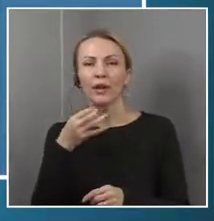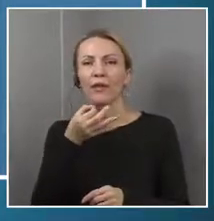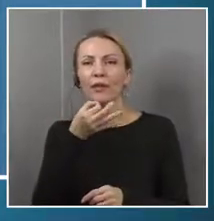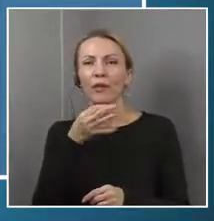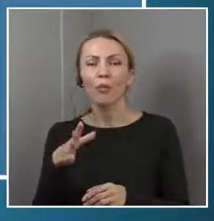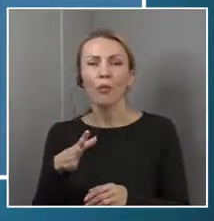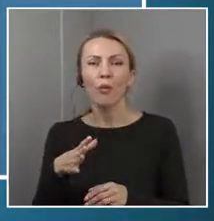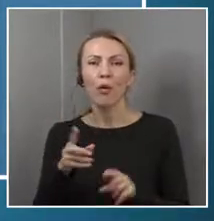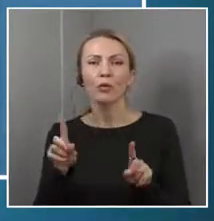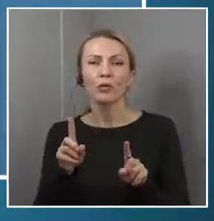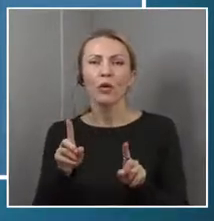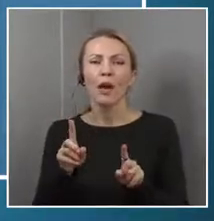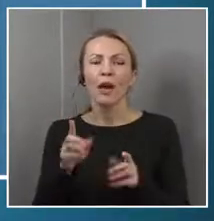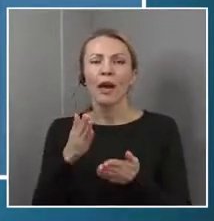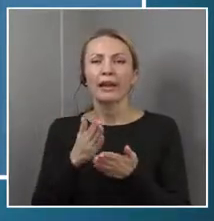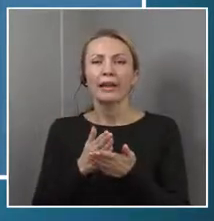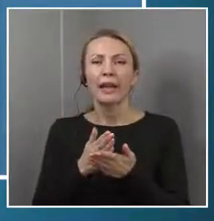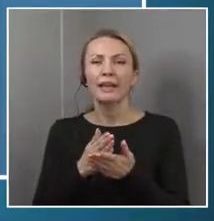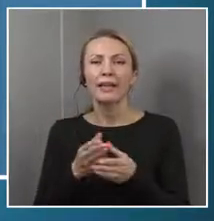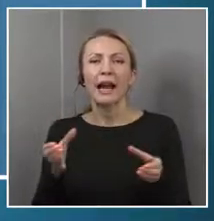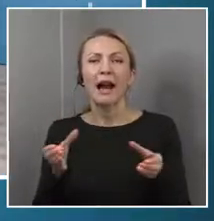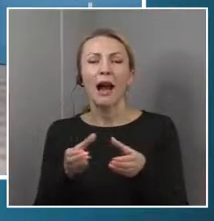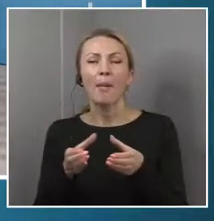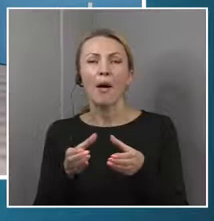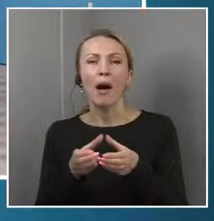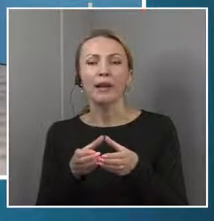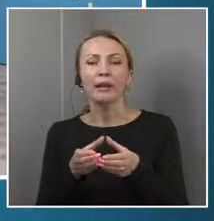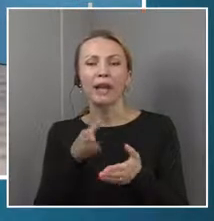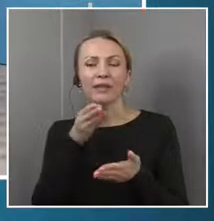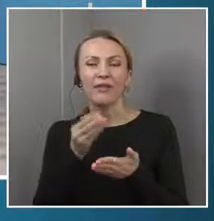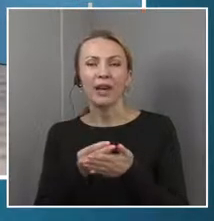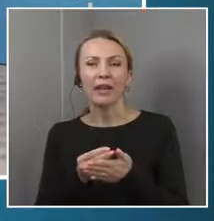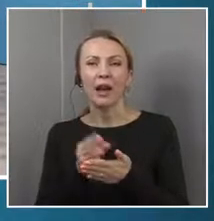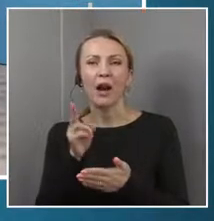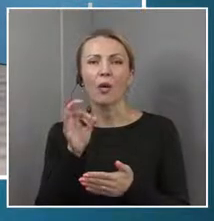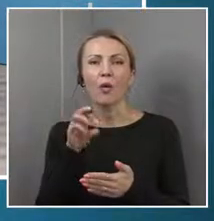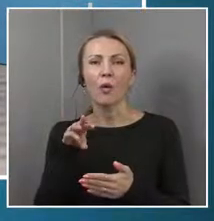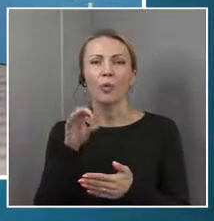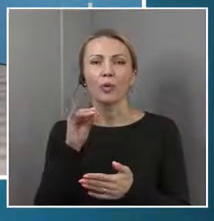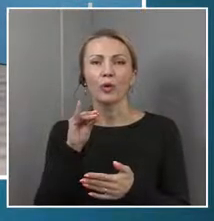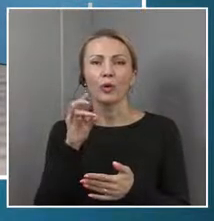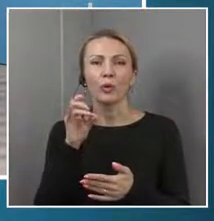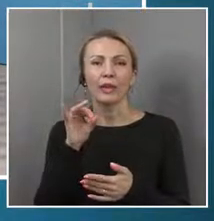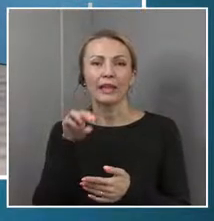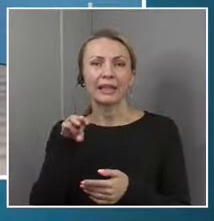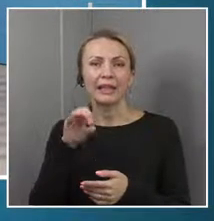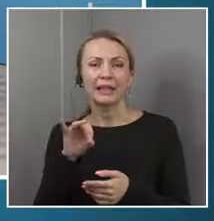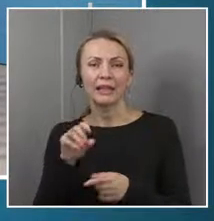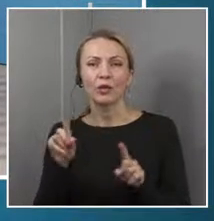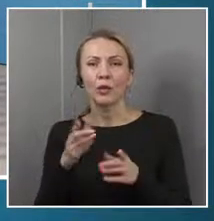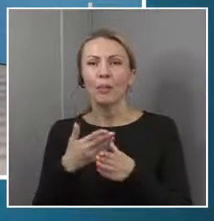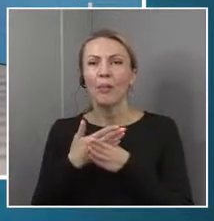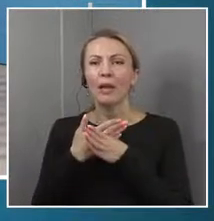Okay. I think in any sphere, there is a community.